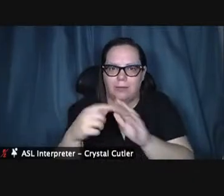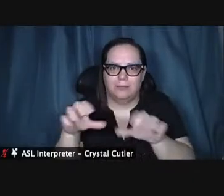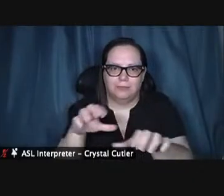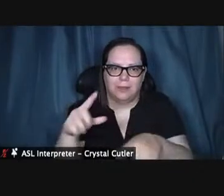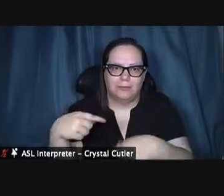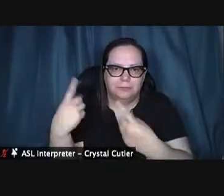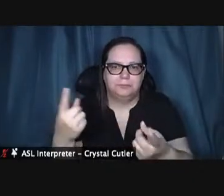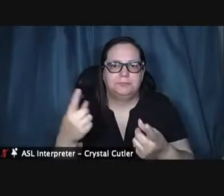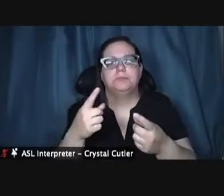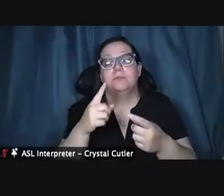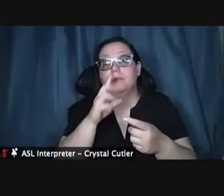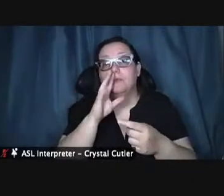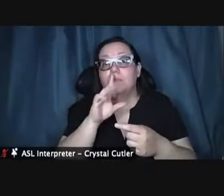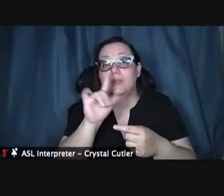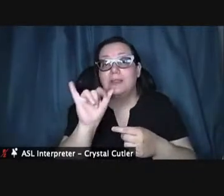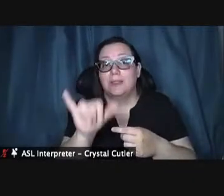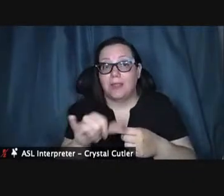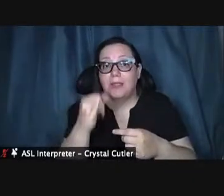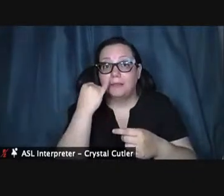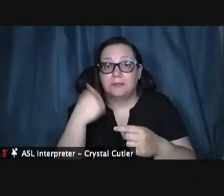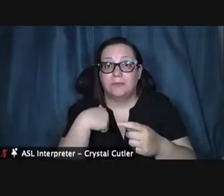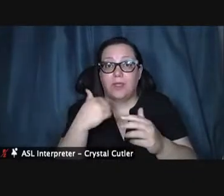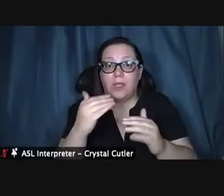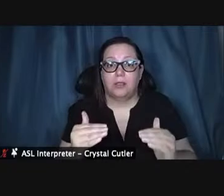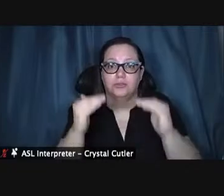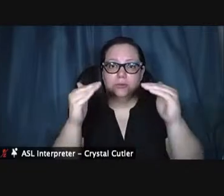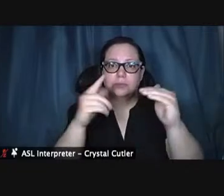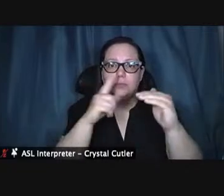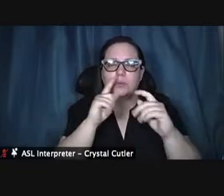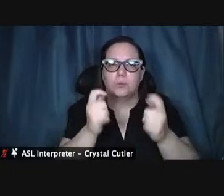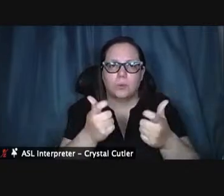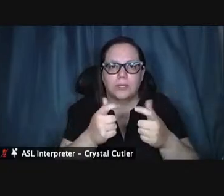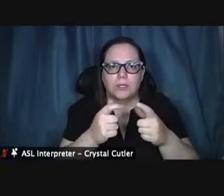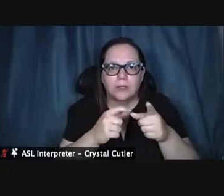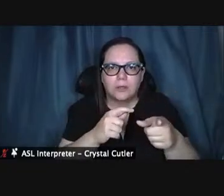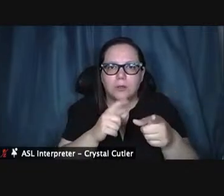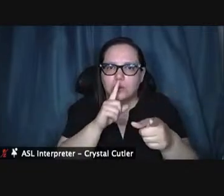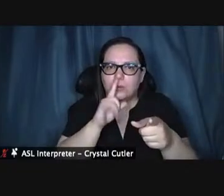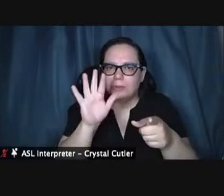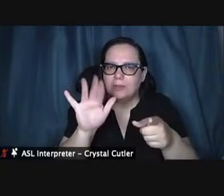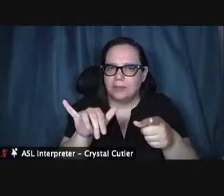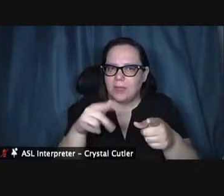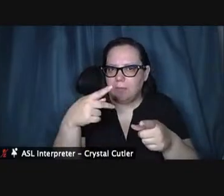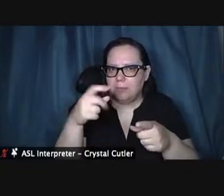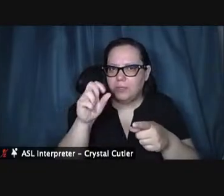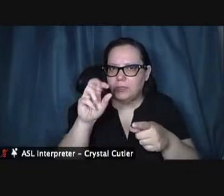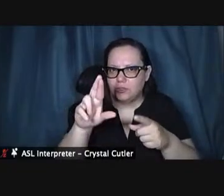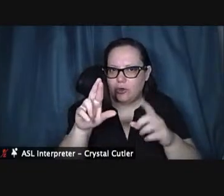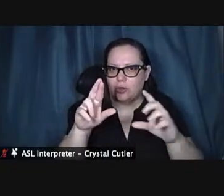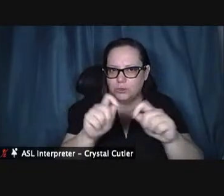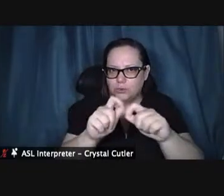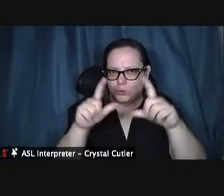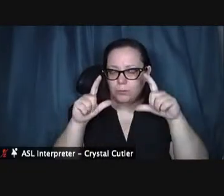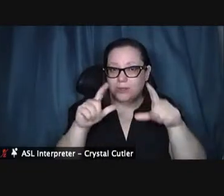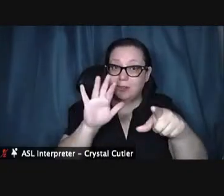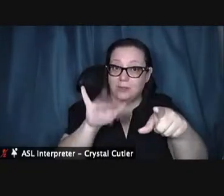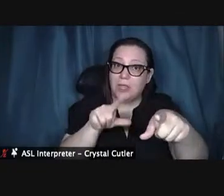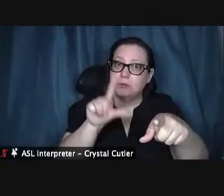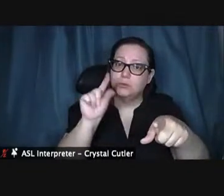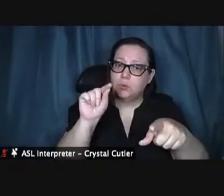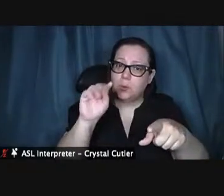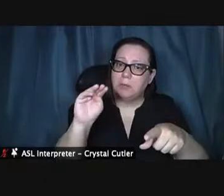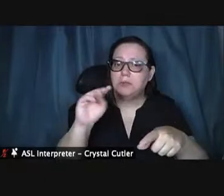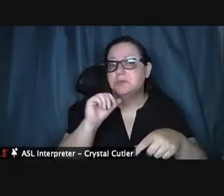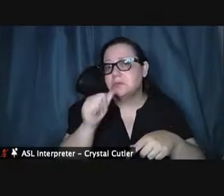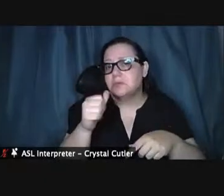jump up real quick, this is a zoom in of this PSR area right here. This is at 20 meters. So not bad resolution. This